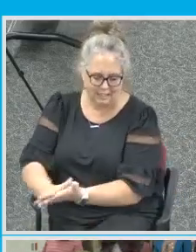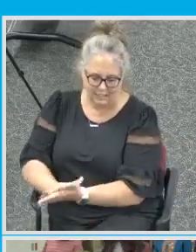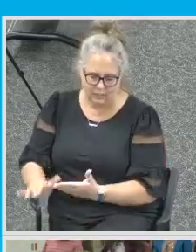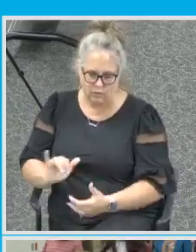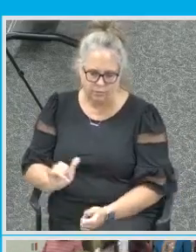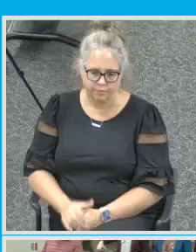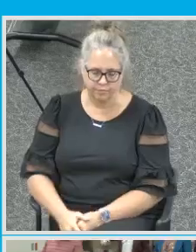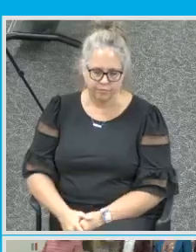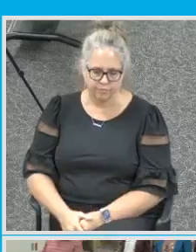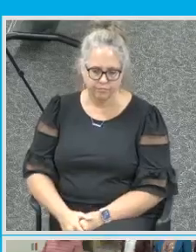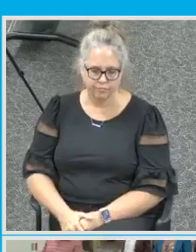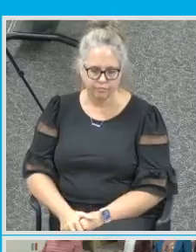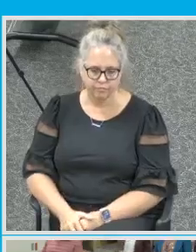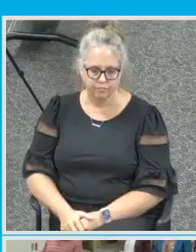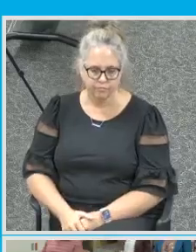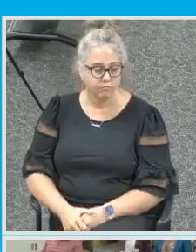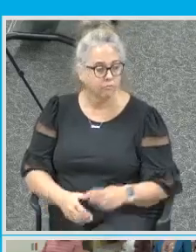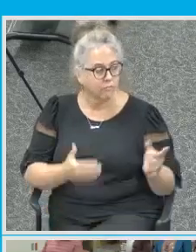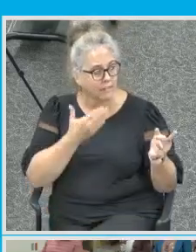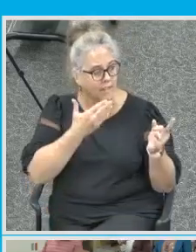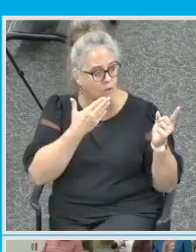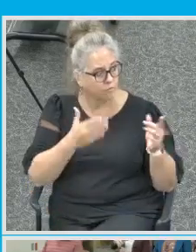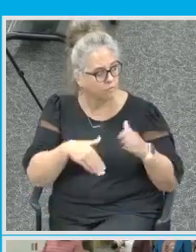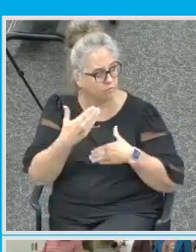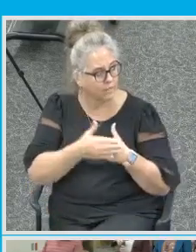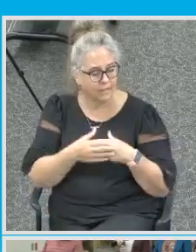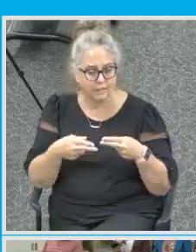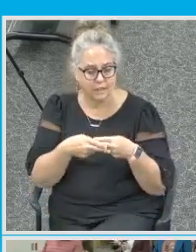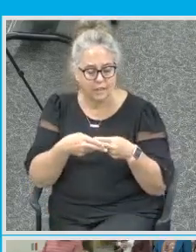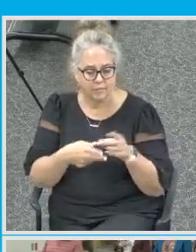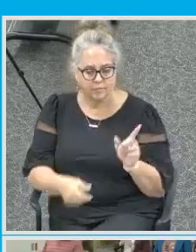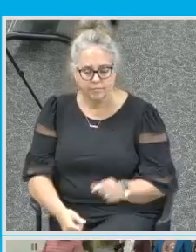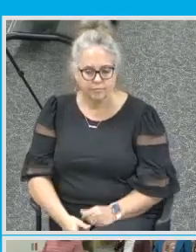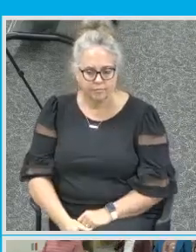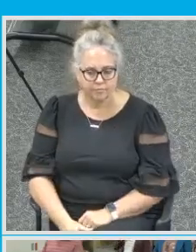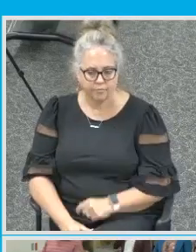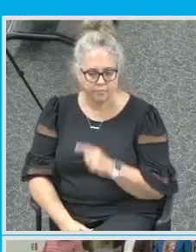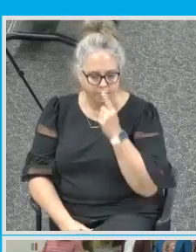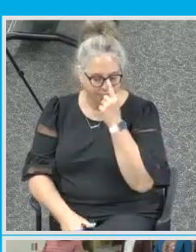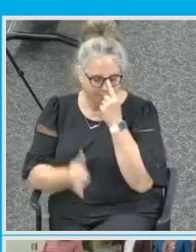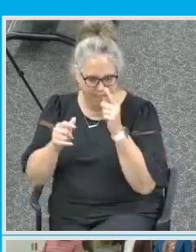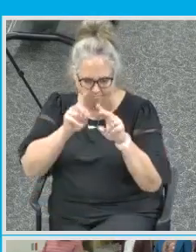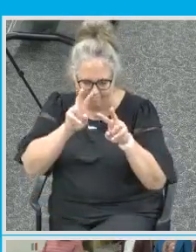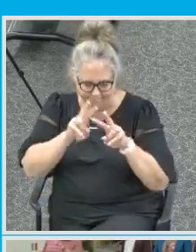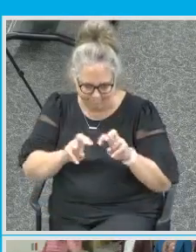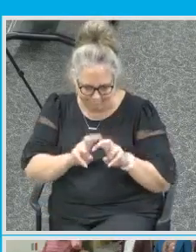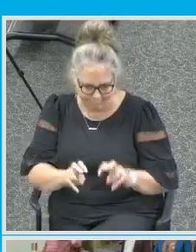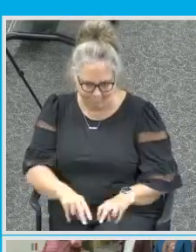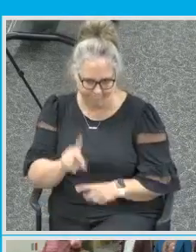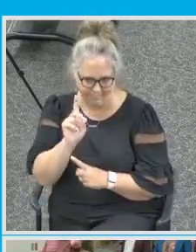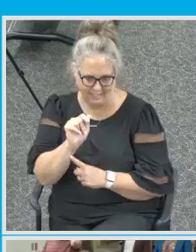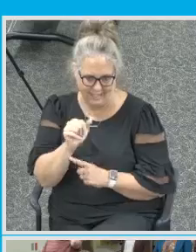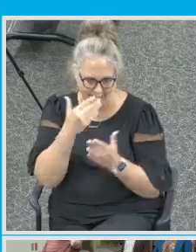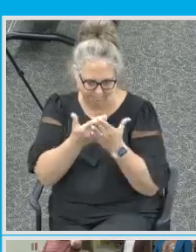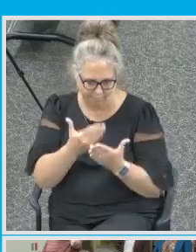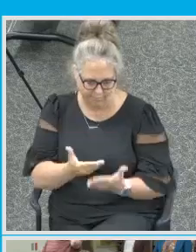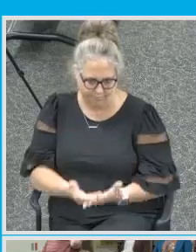Thanks, Roy. Next slide, please. So let's look at some data. So this is data from CDPHE, the State Health